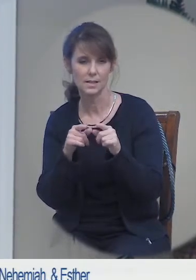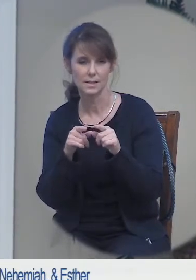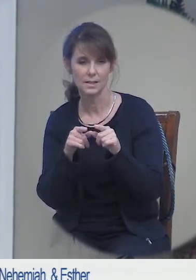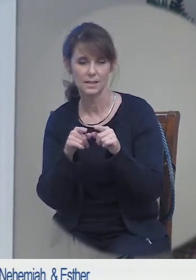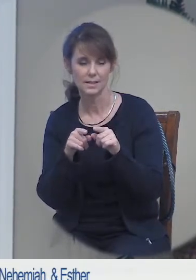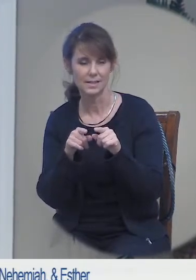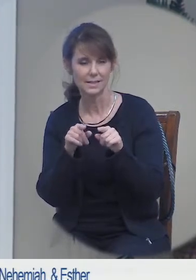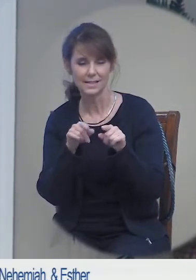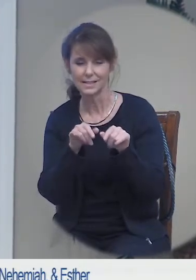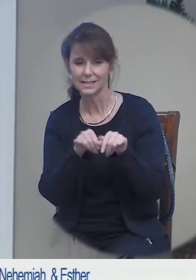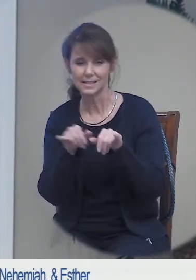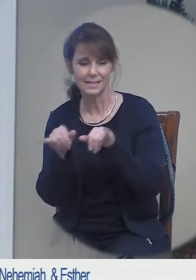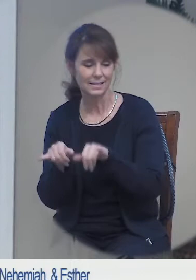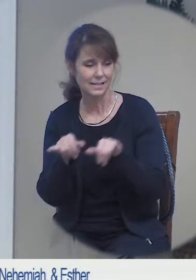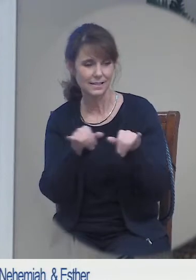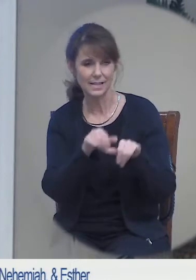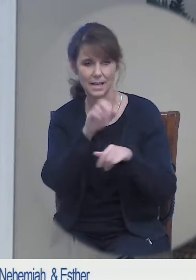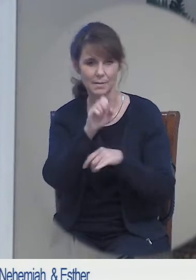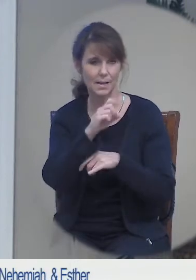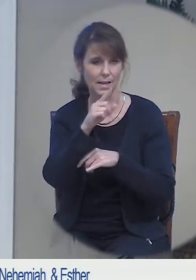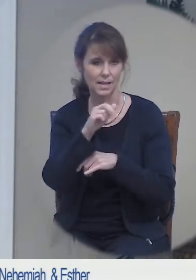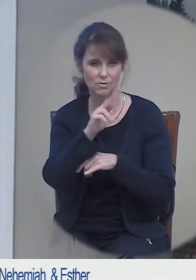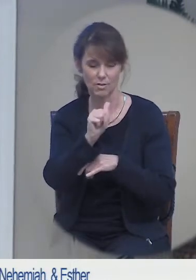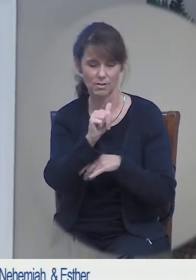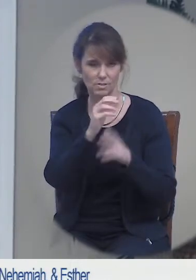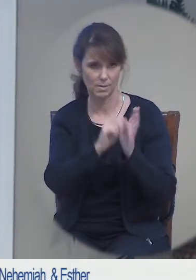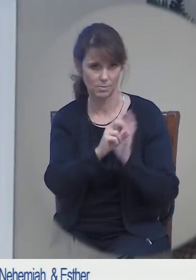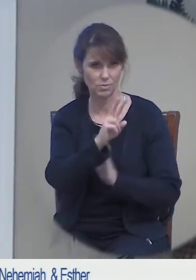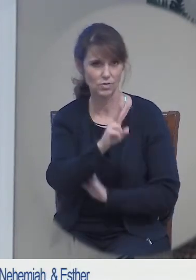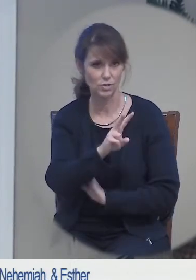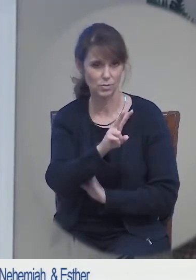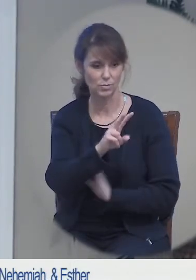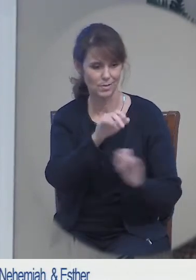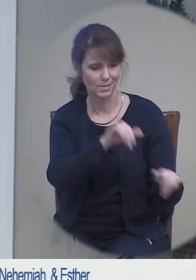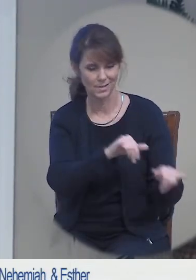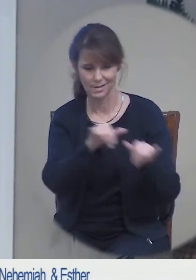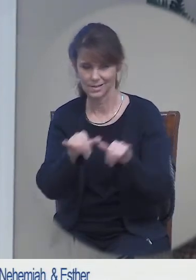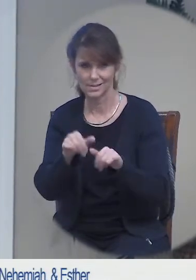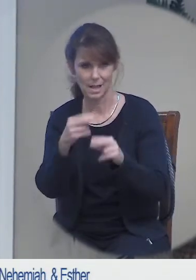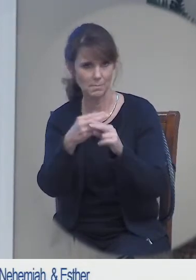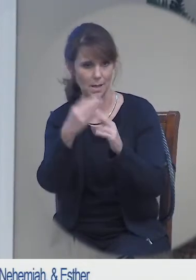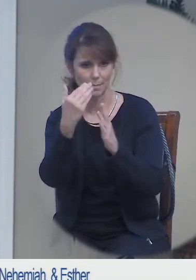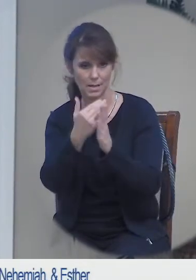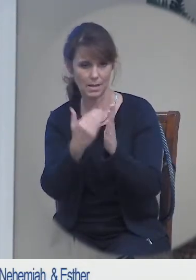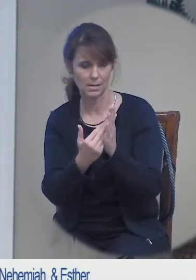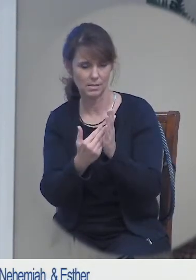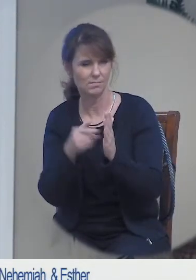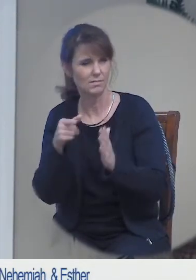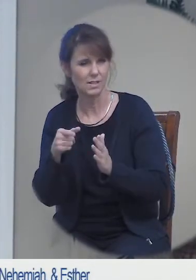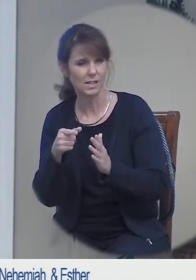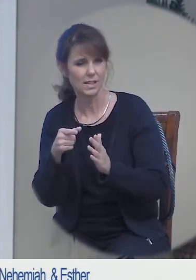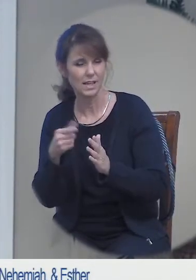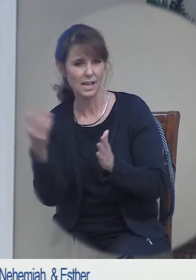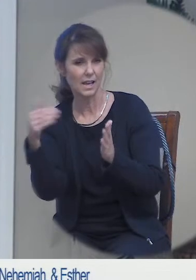it's almost the exact same list. And so the question is, why does he repeat it?